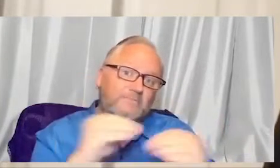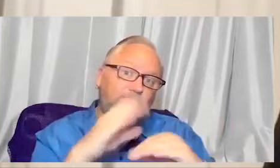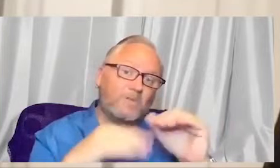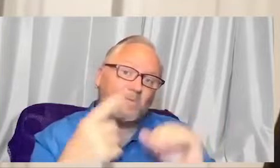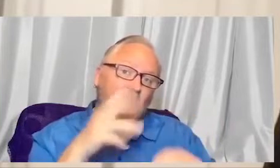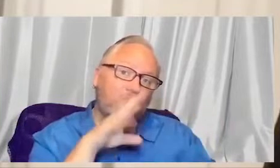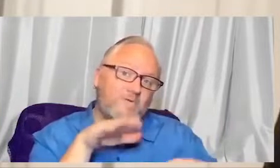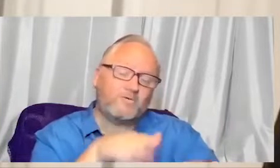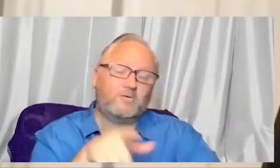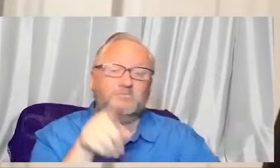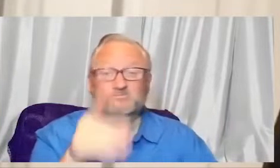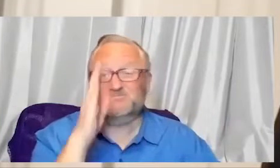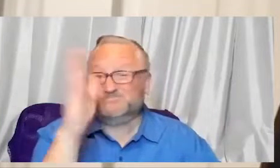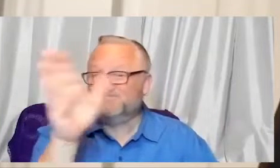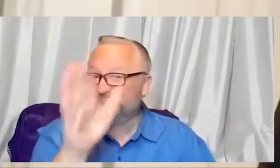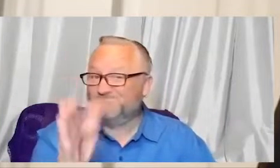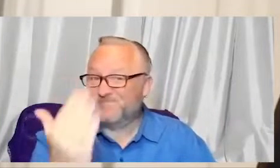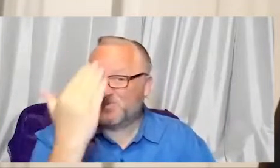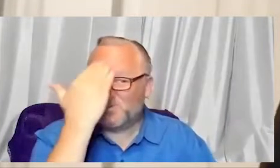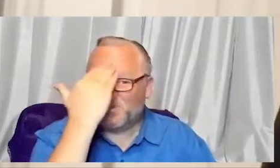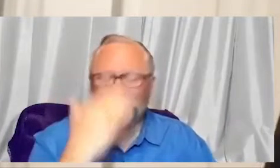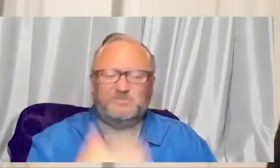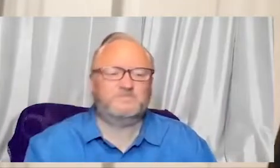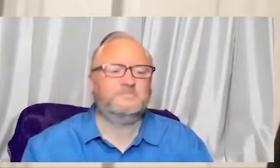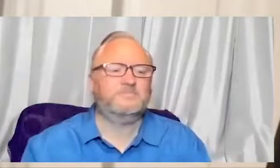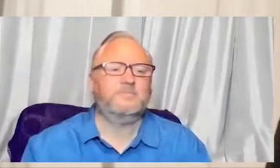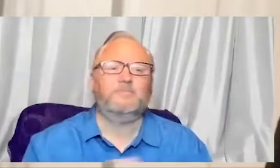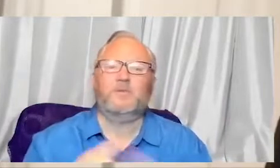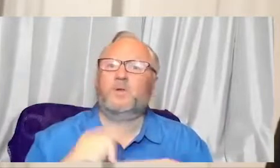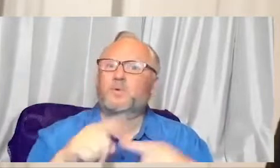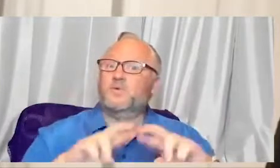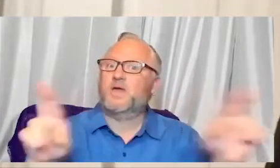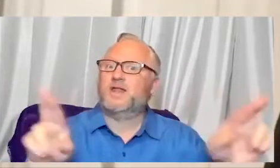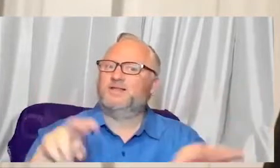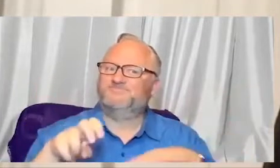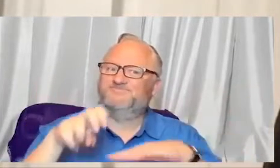know. Step in when you are ready.